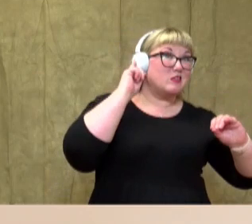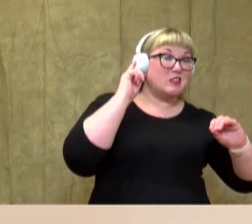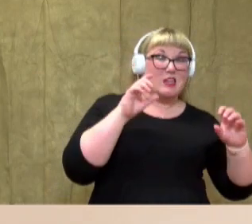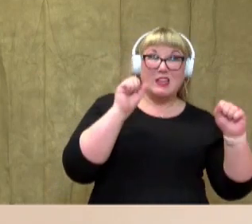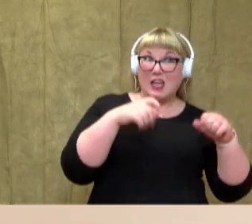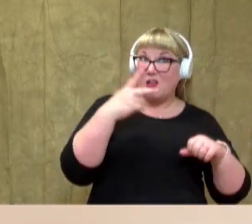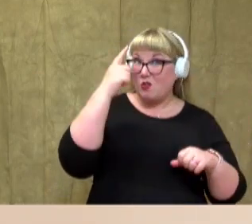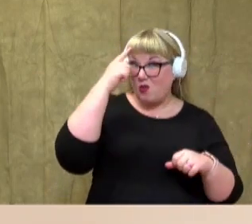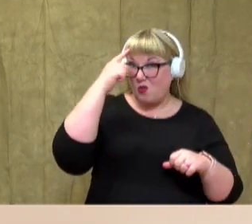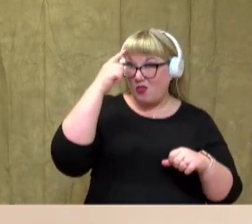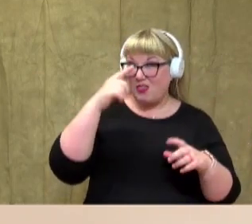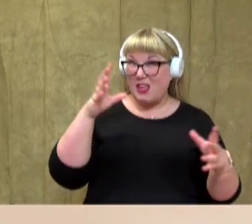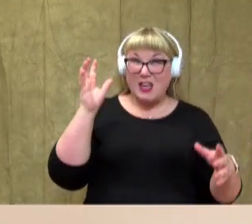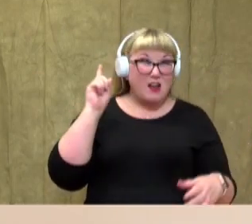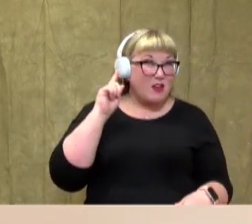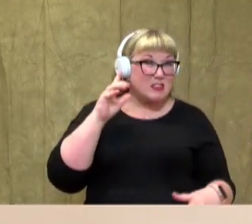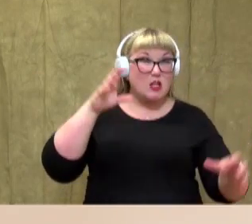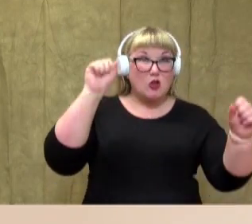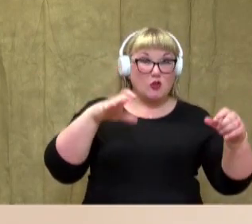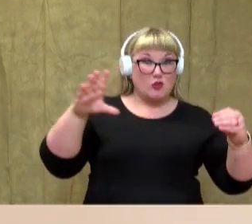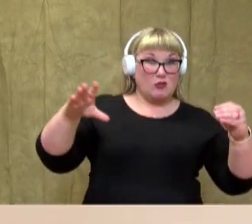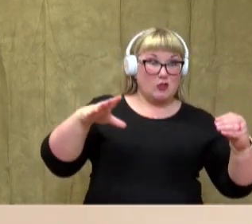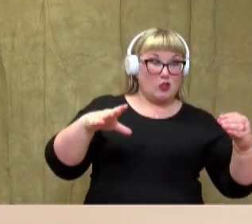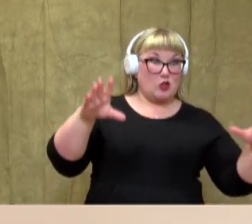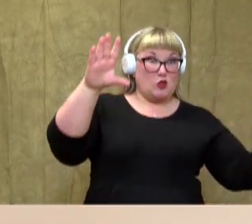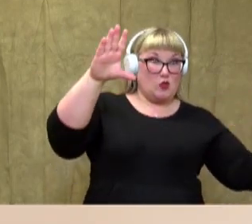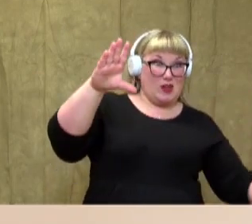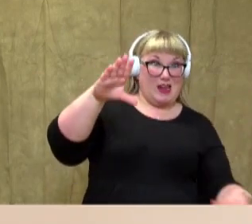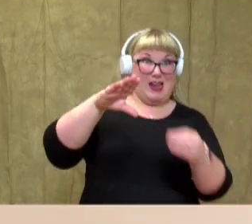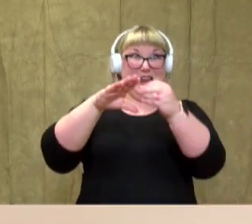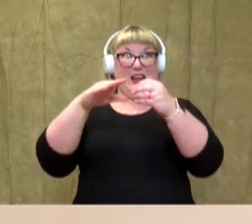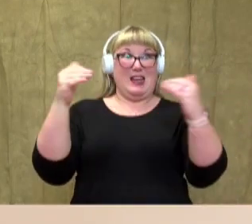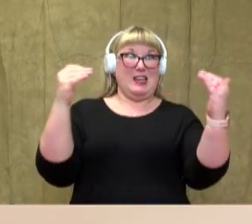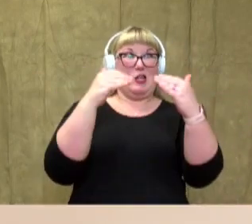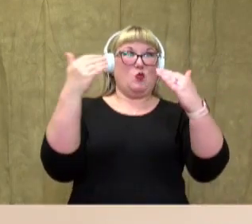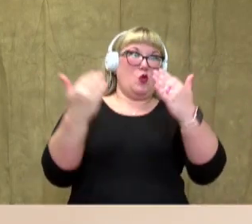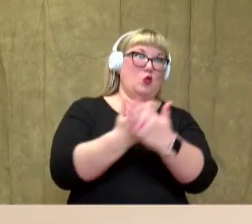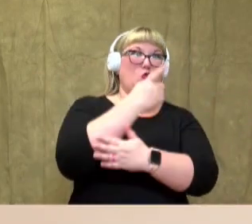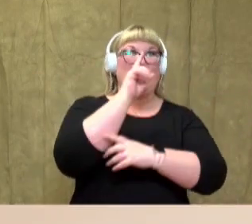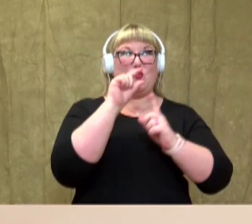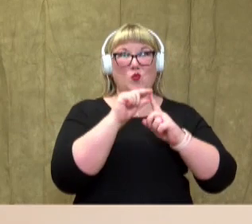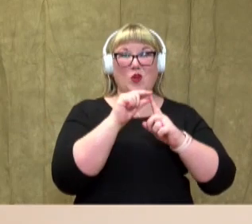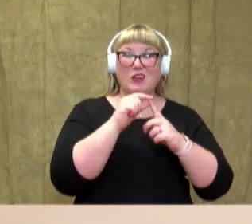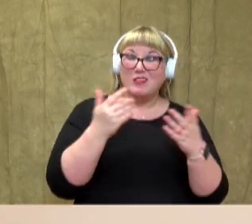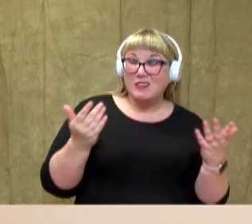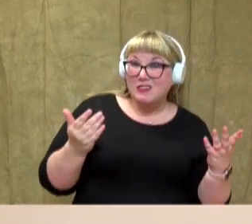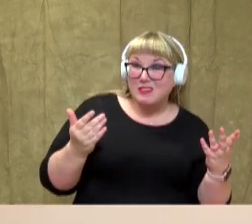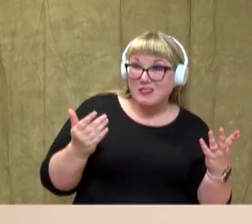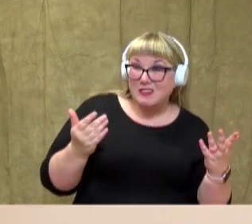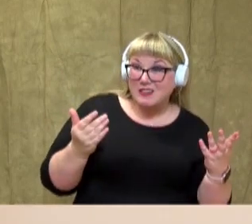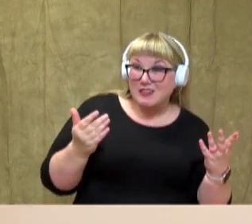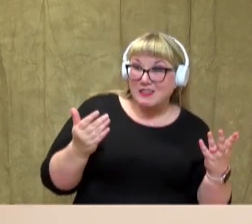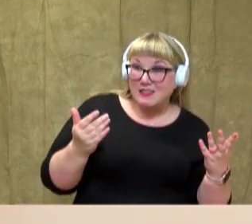of a sound that we could add to the beginning of this word to create a new and real word?